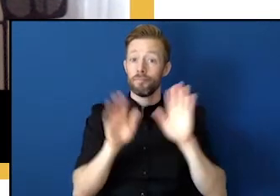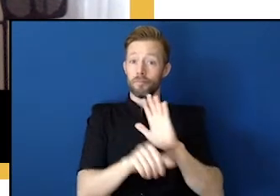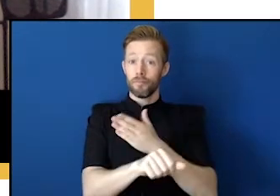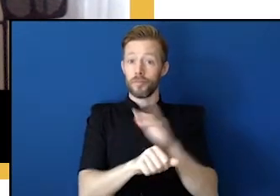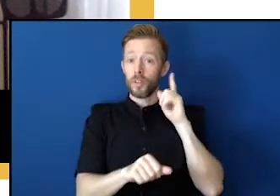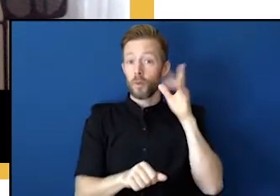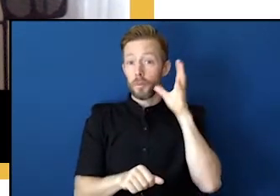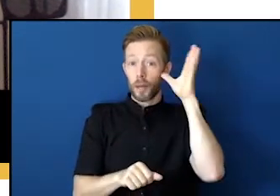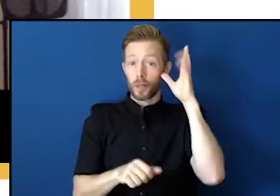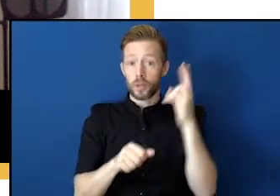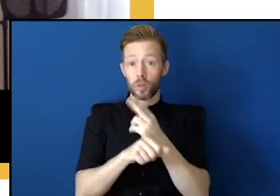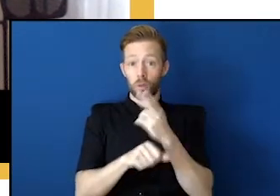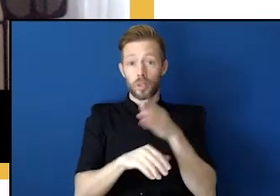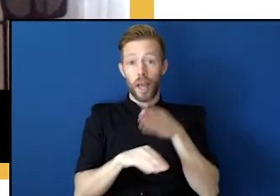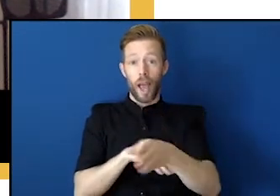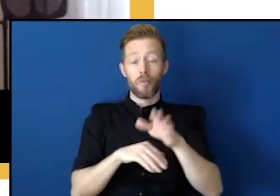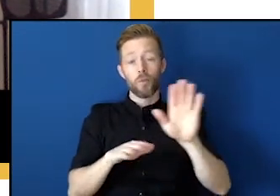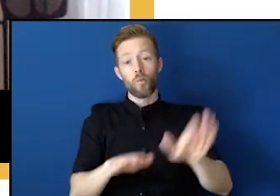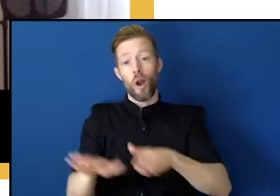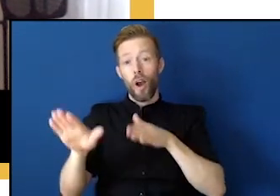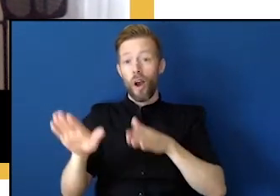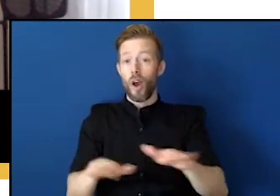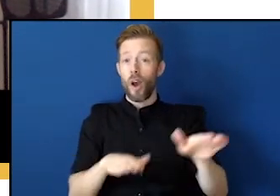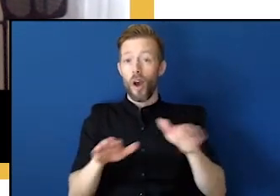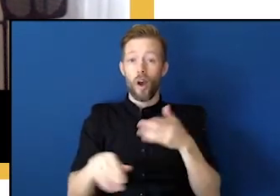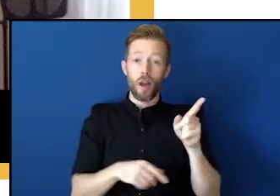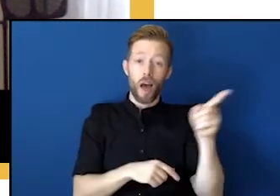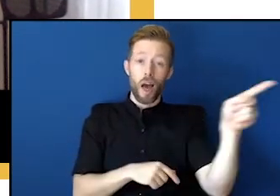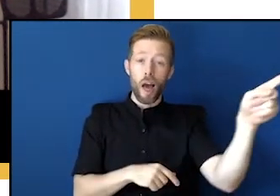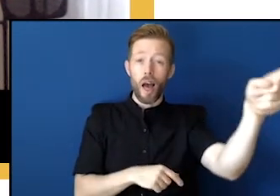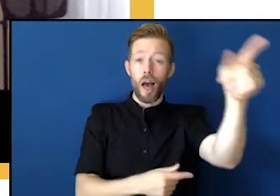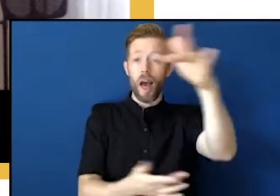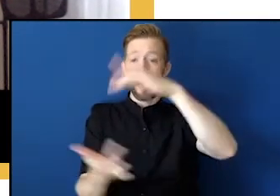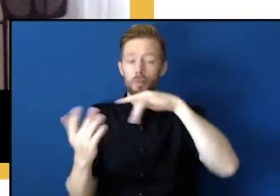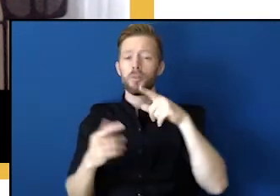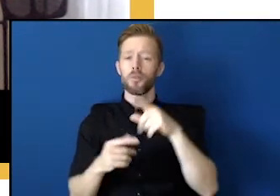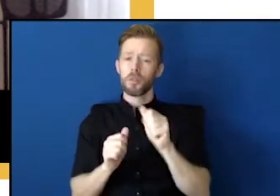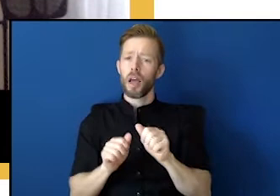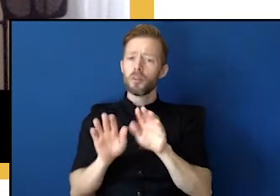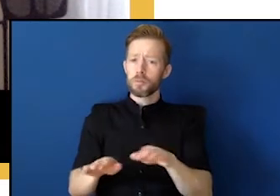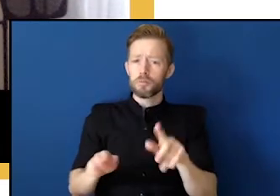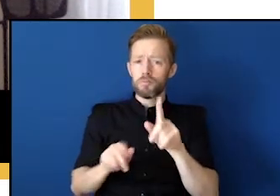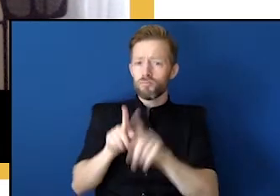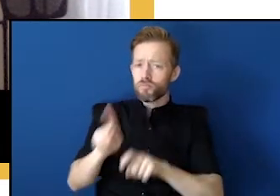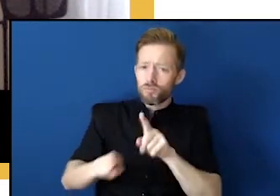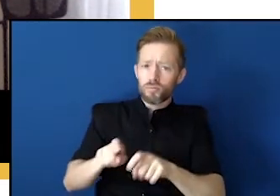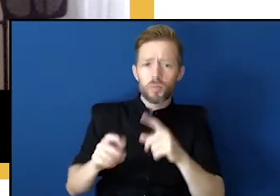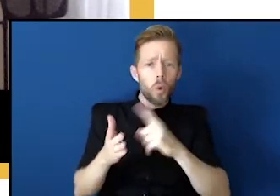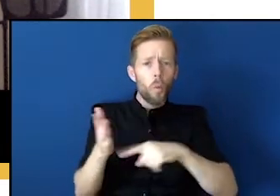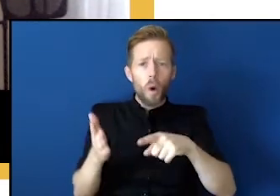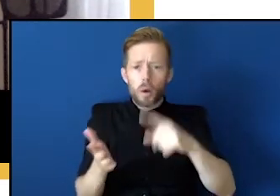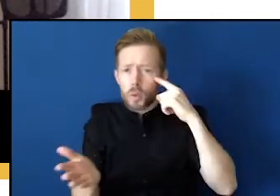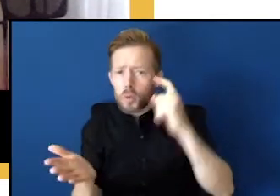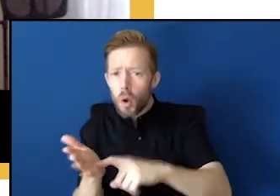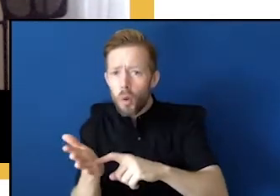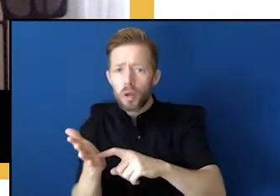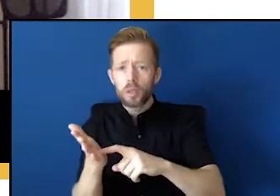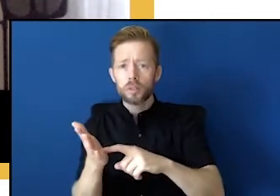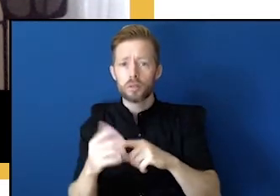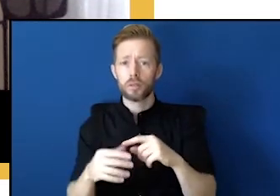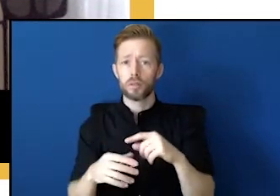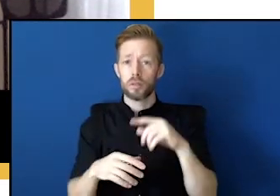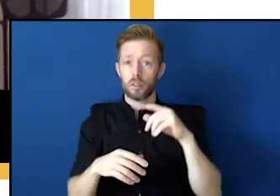also a great song for parents to use after a long walk. Ask your child lots of questions about what